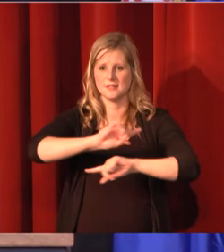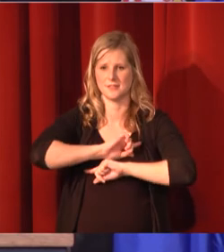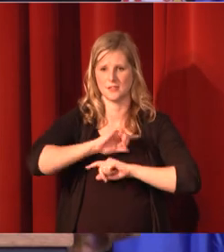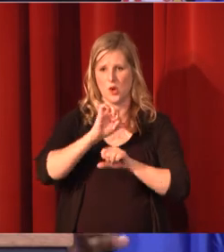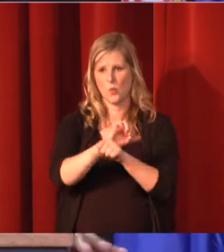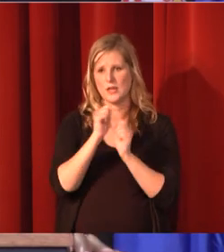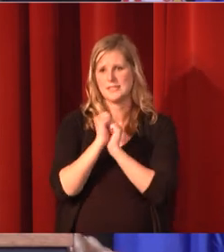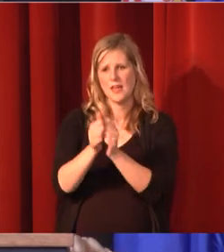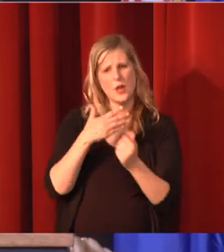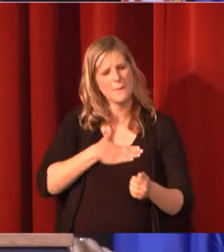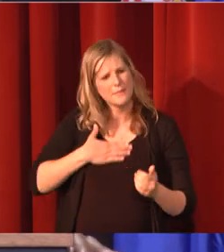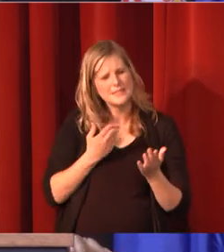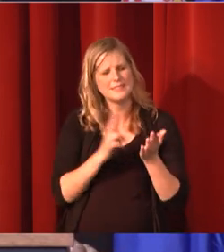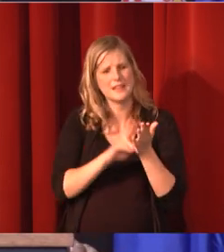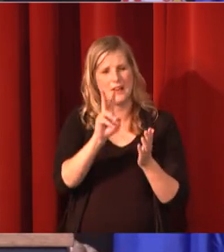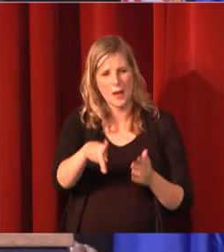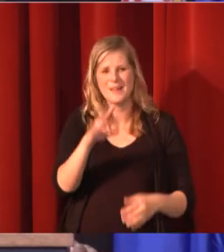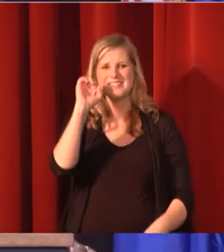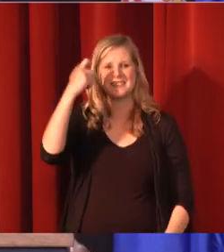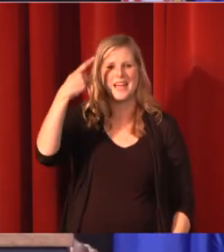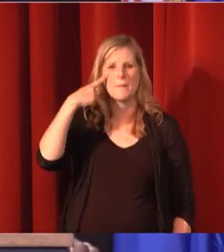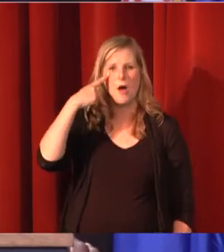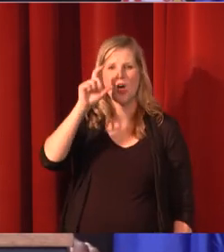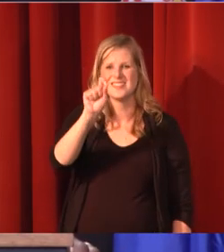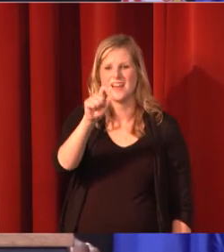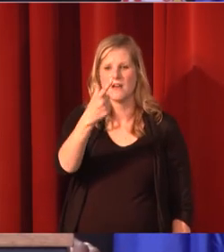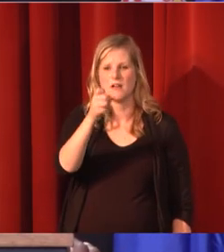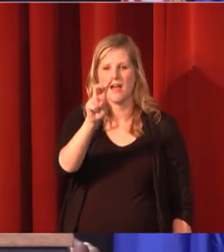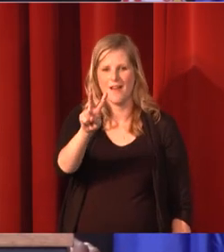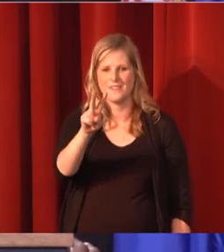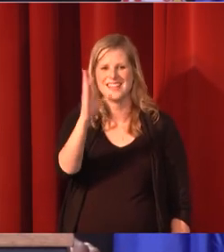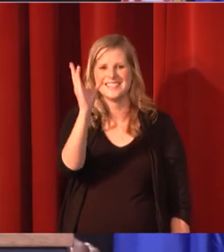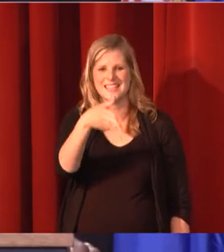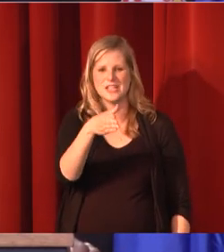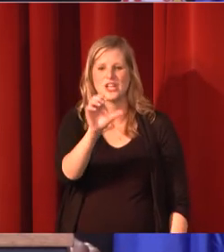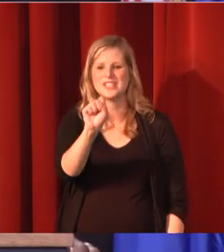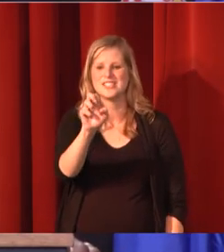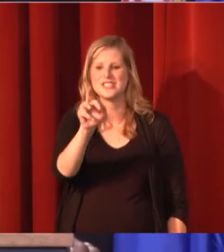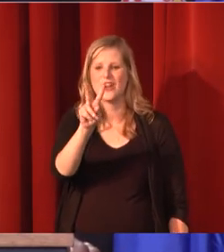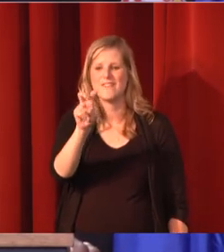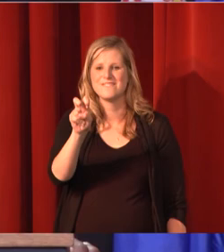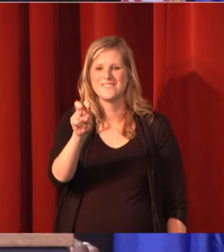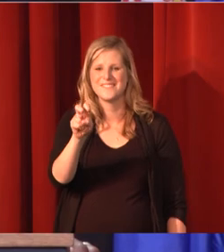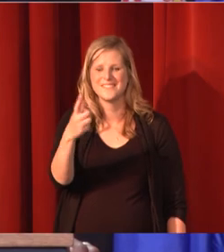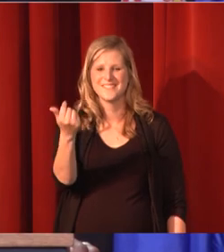sign up at st. Paul gov slash serve